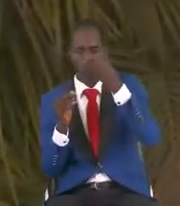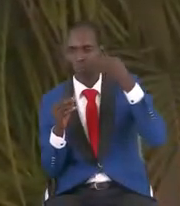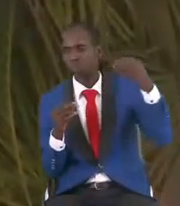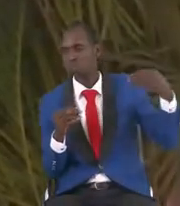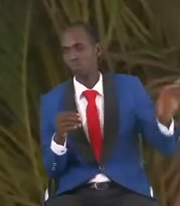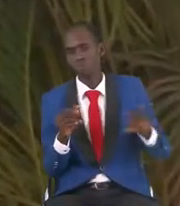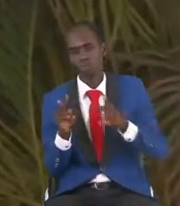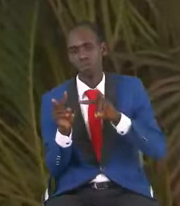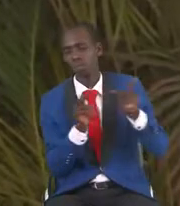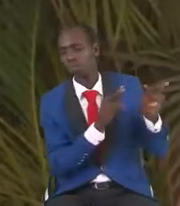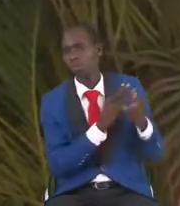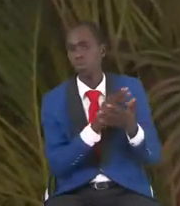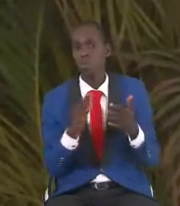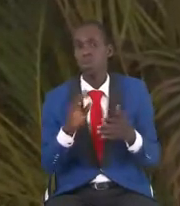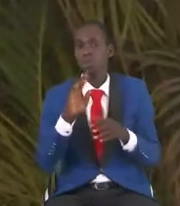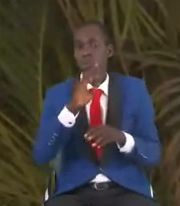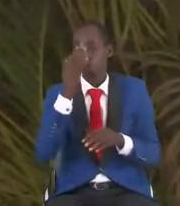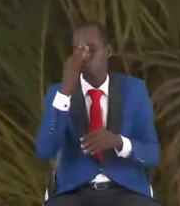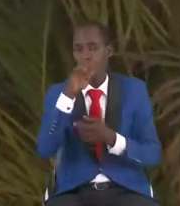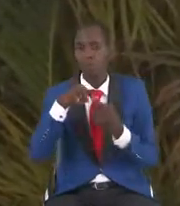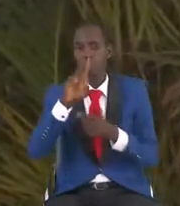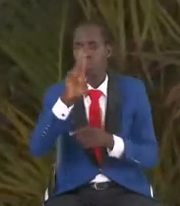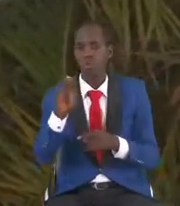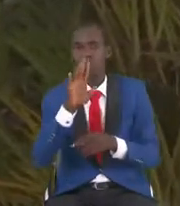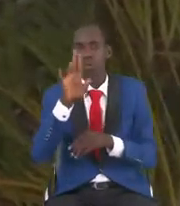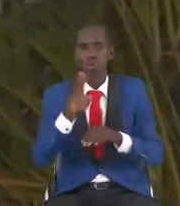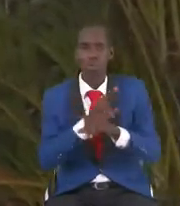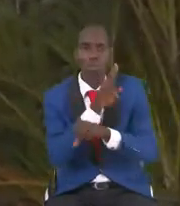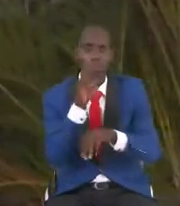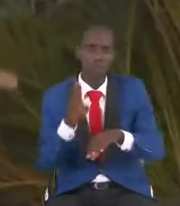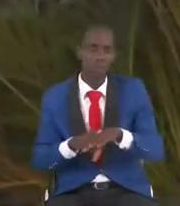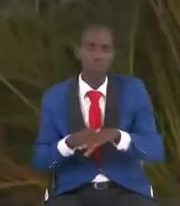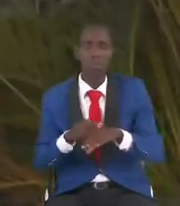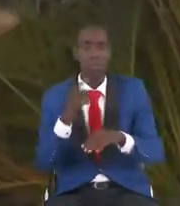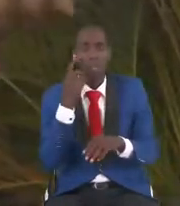to use your natural eyes. Know when to use your